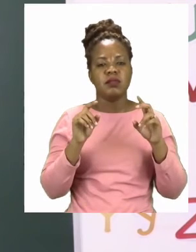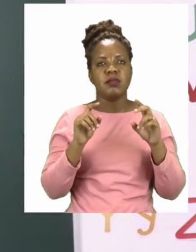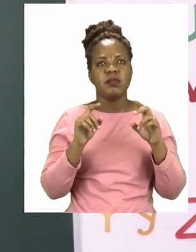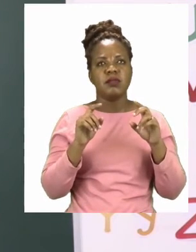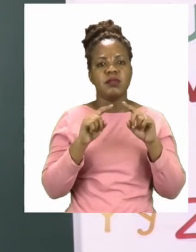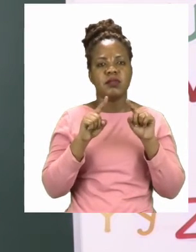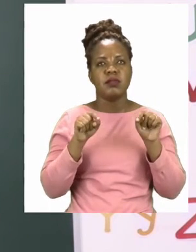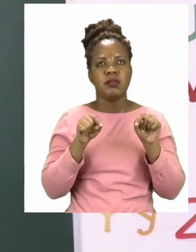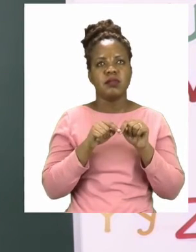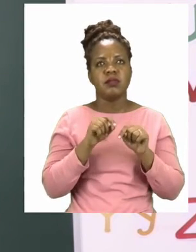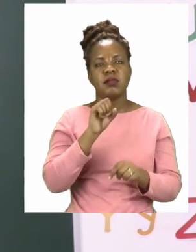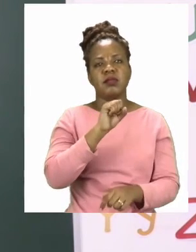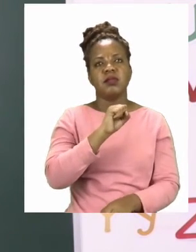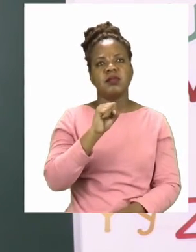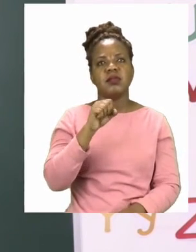Square.